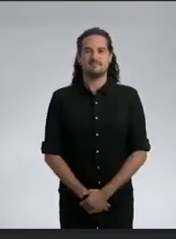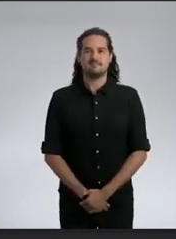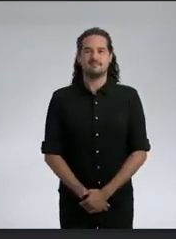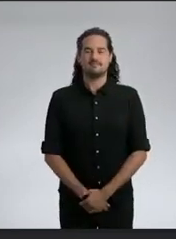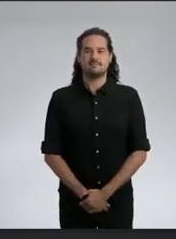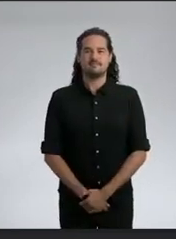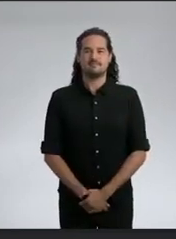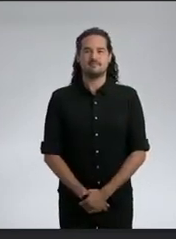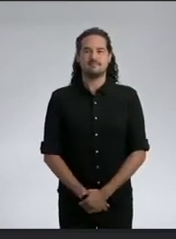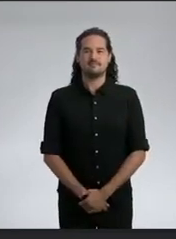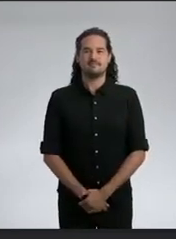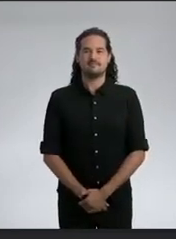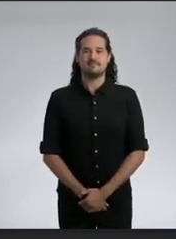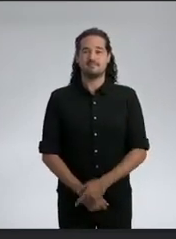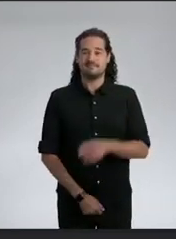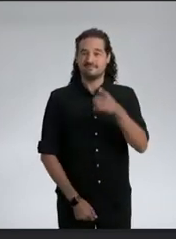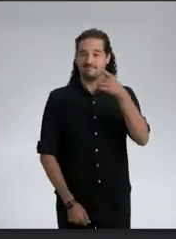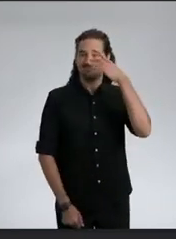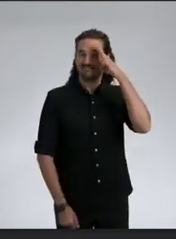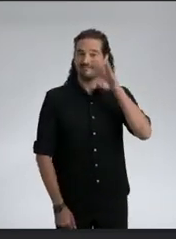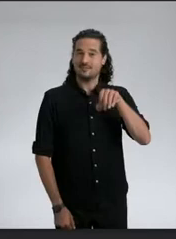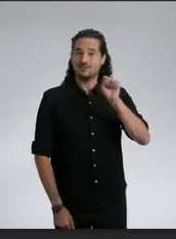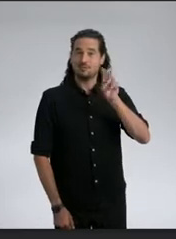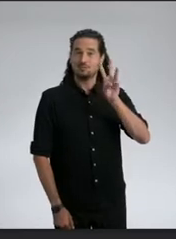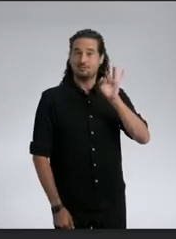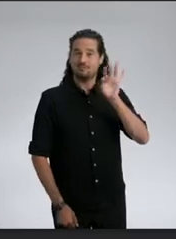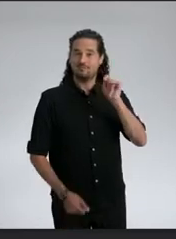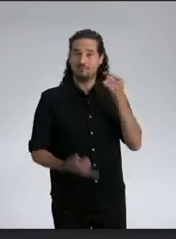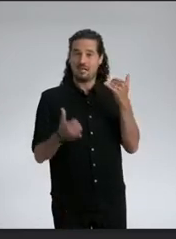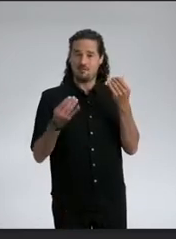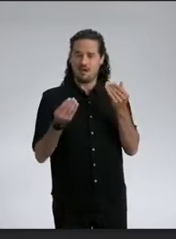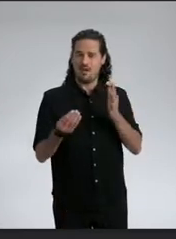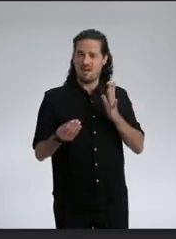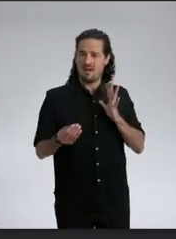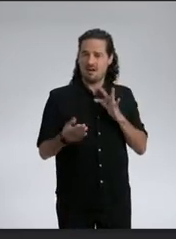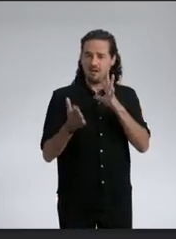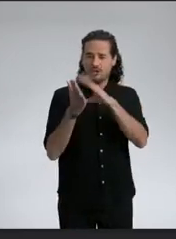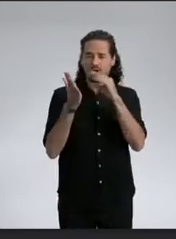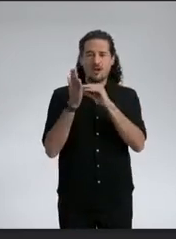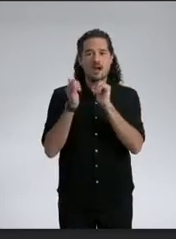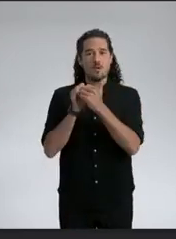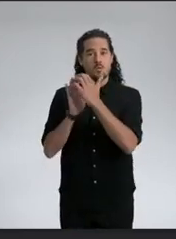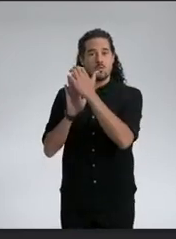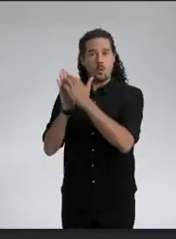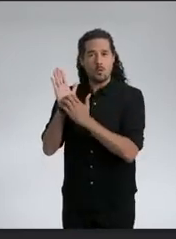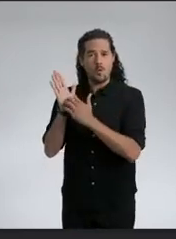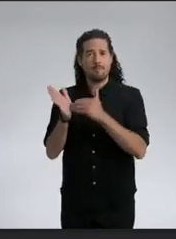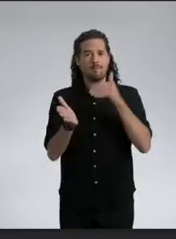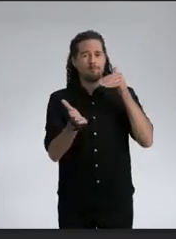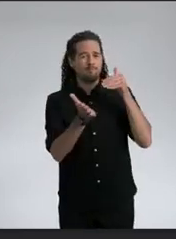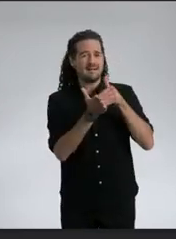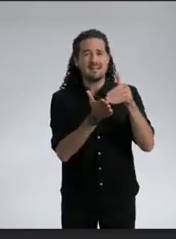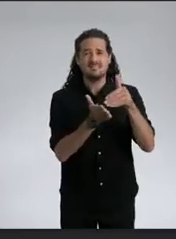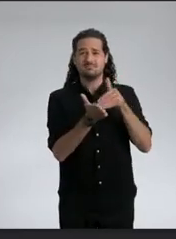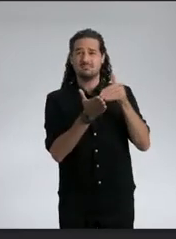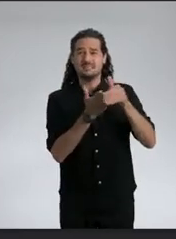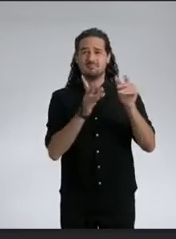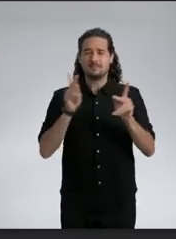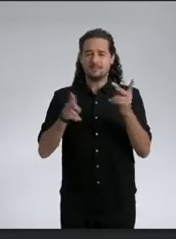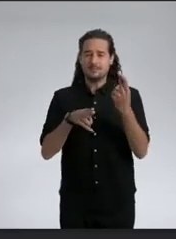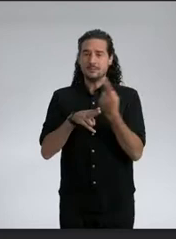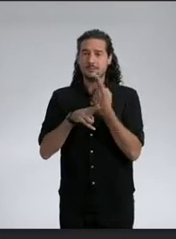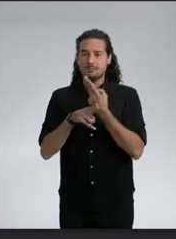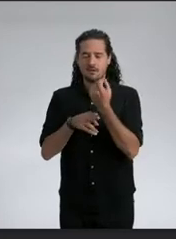You know Swift Playgrounds provides a great way to learn how to code, and it's been used by millions of people to expand their knowledge of Swift.